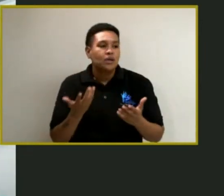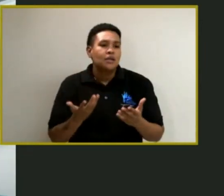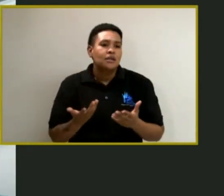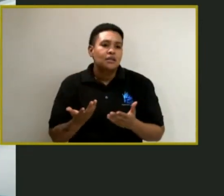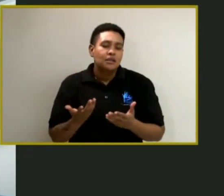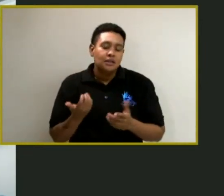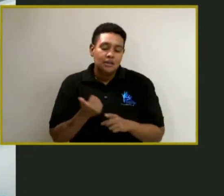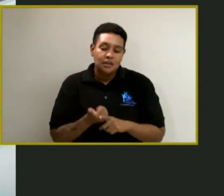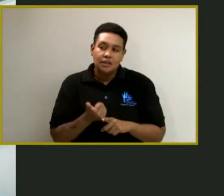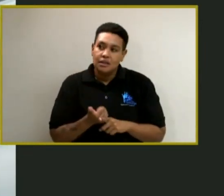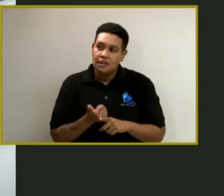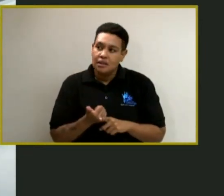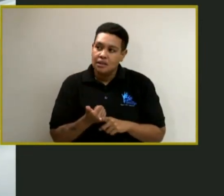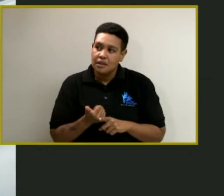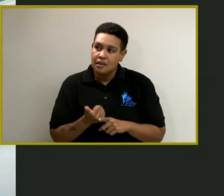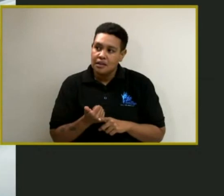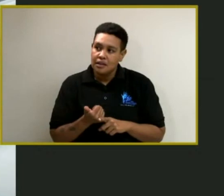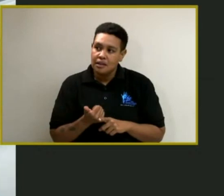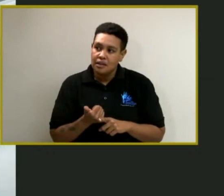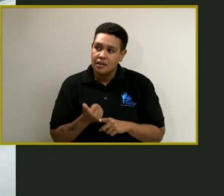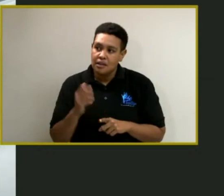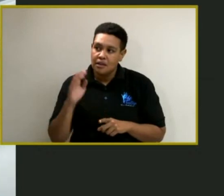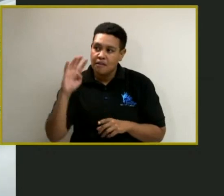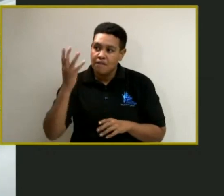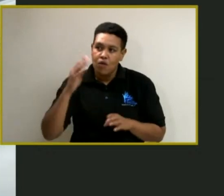the peak of the fourth wave of this virus?